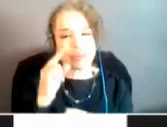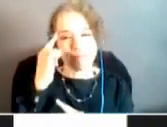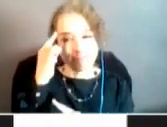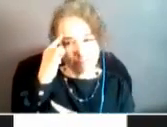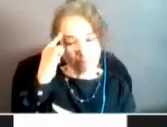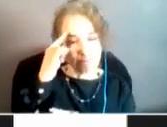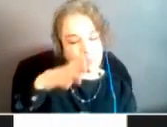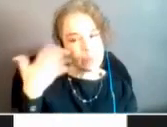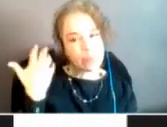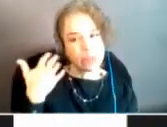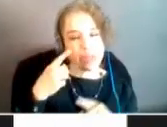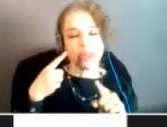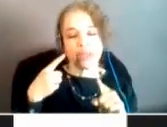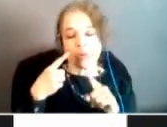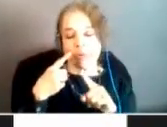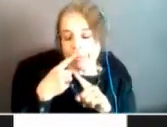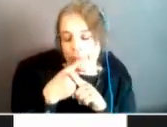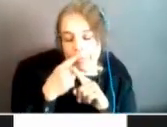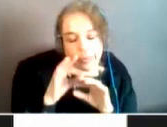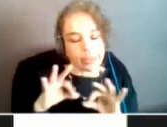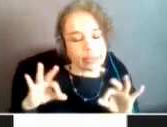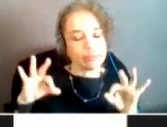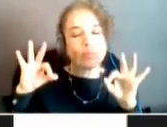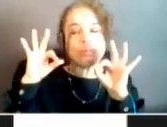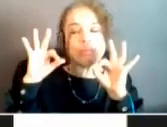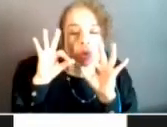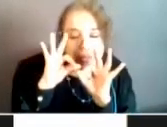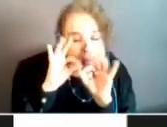And this is really important in terms of,